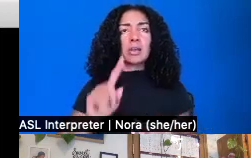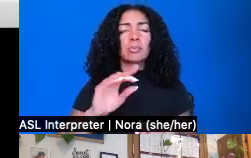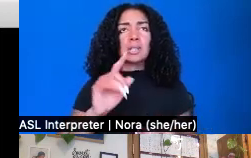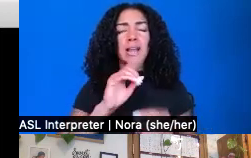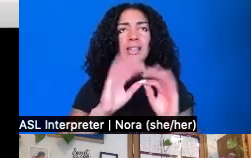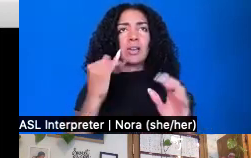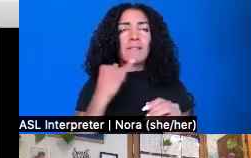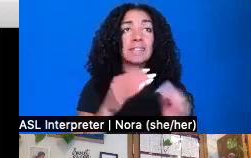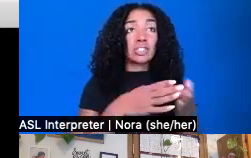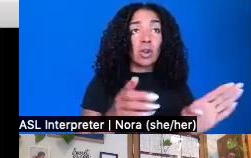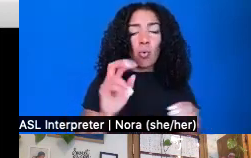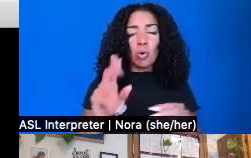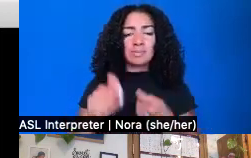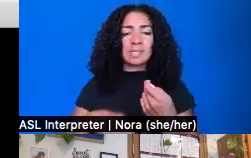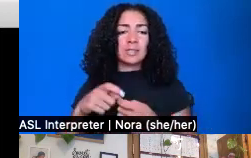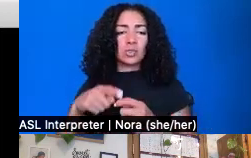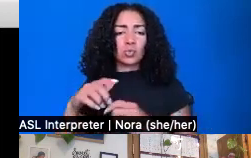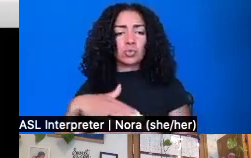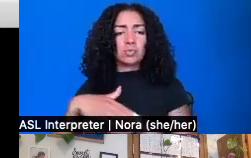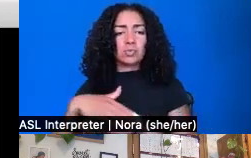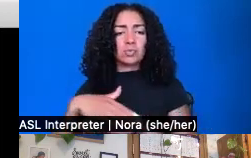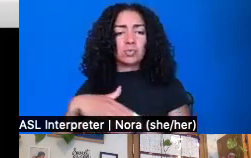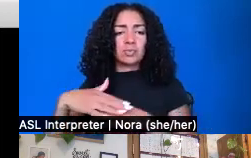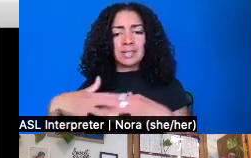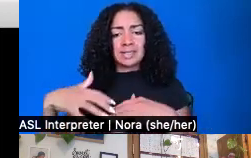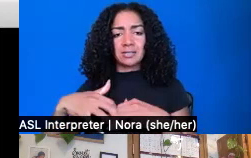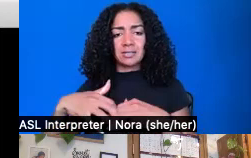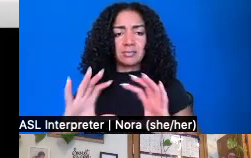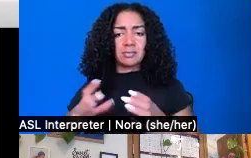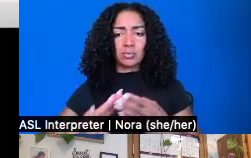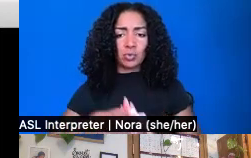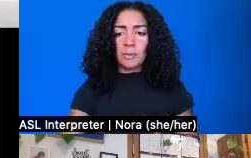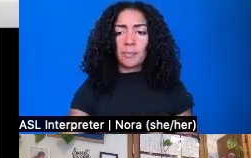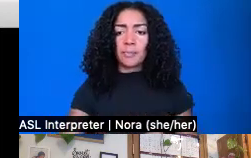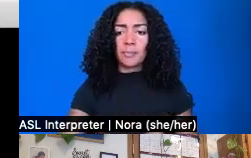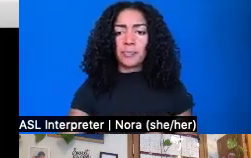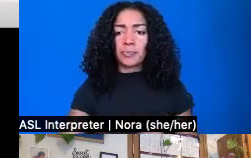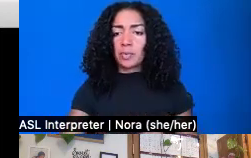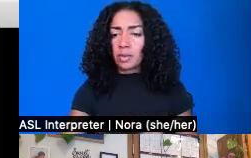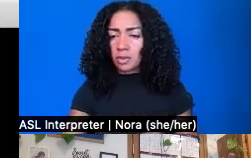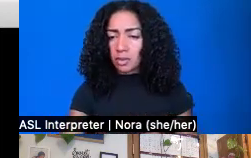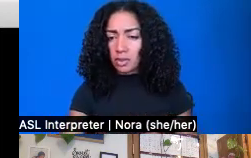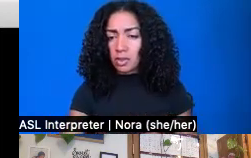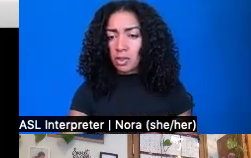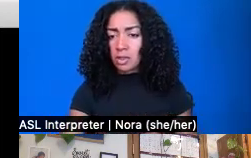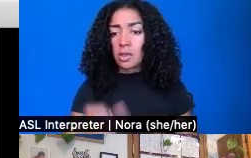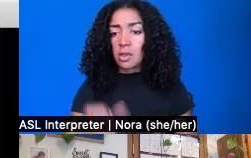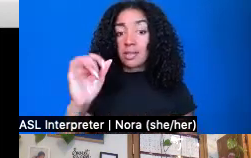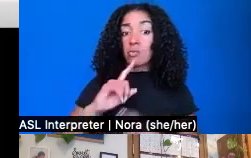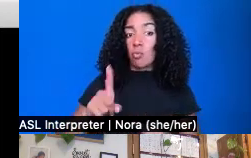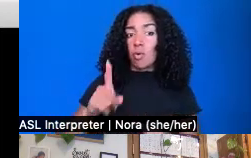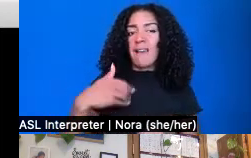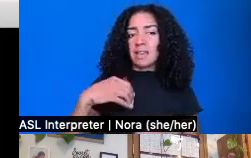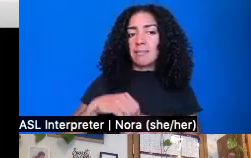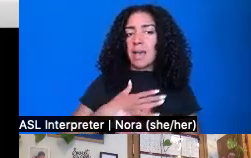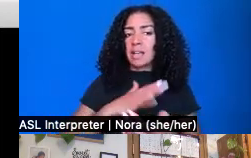Natives. I have the report in one of my documents, so I'll make a note and I'll pull